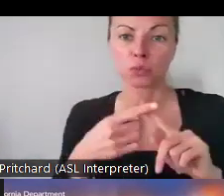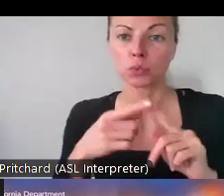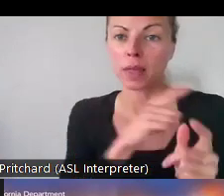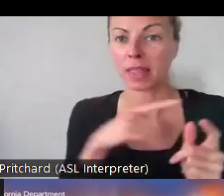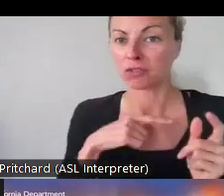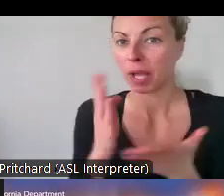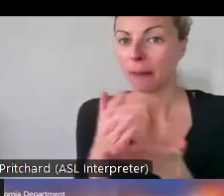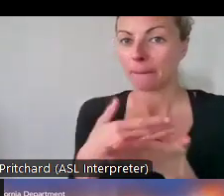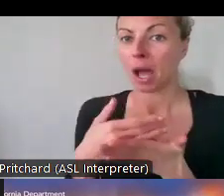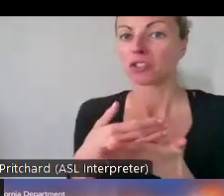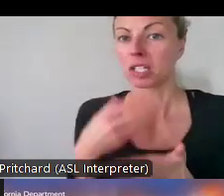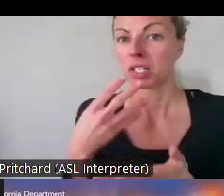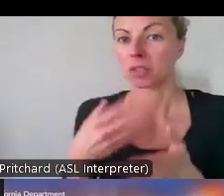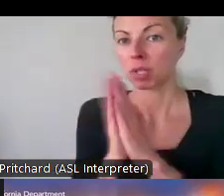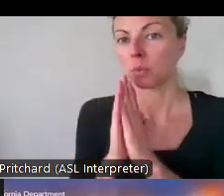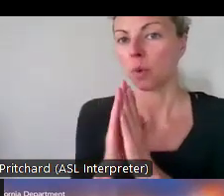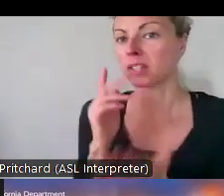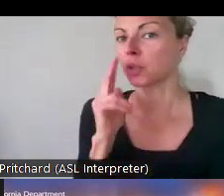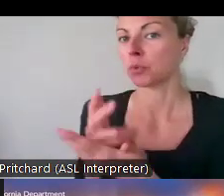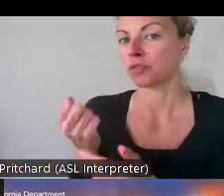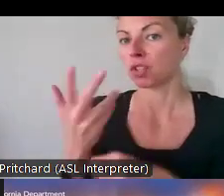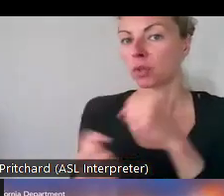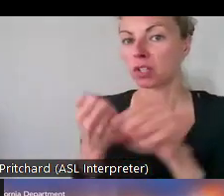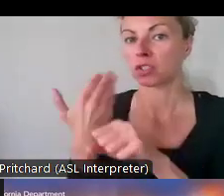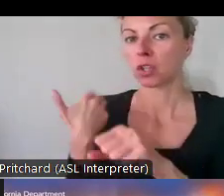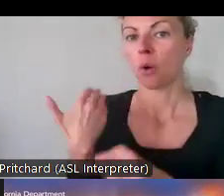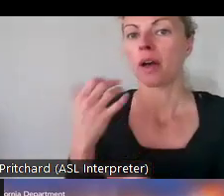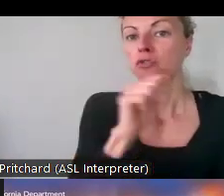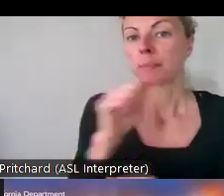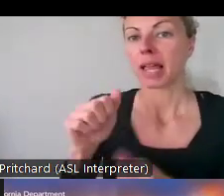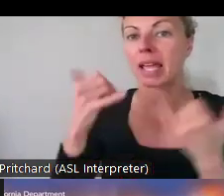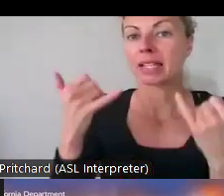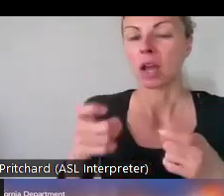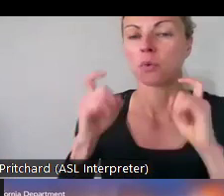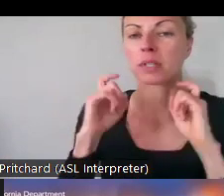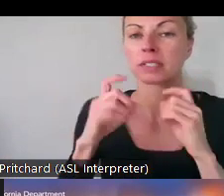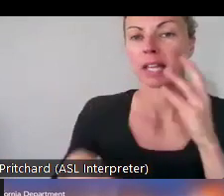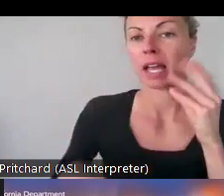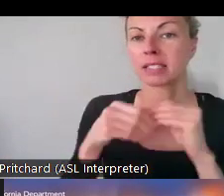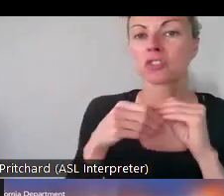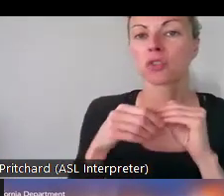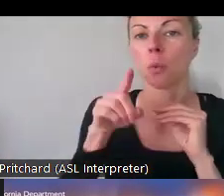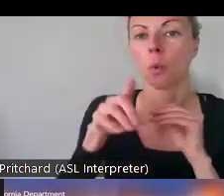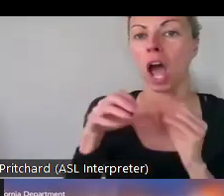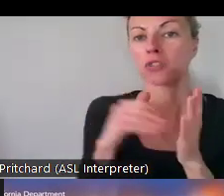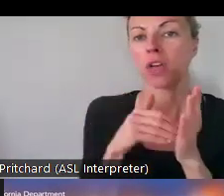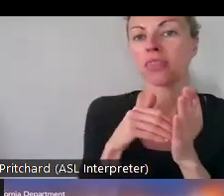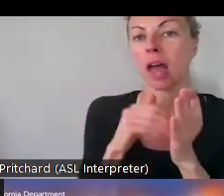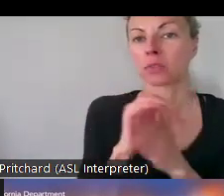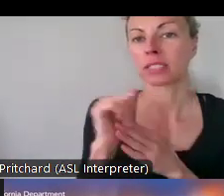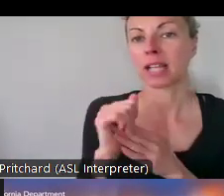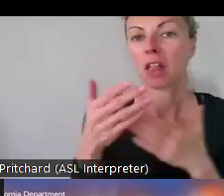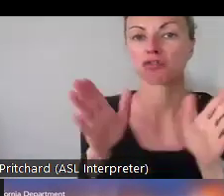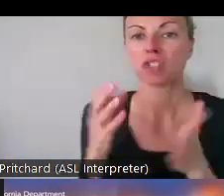request that was approved a few years ago, every AAA now receives an additional complement of $100,000 general fund